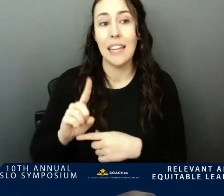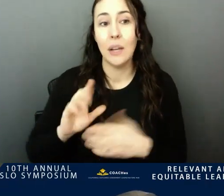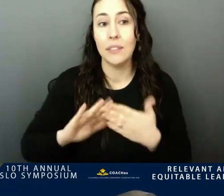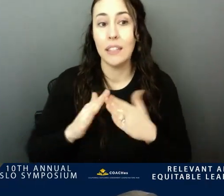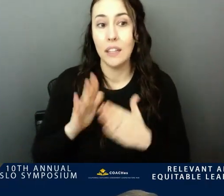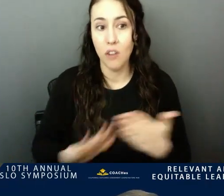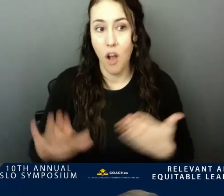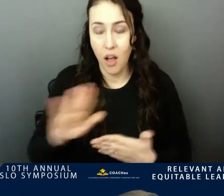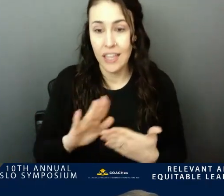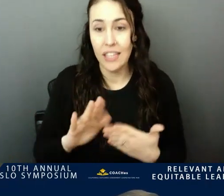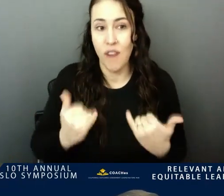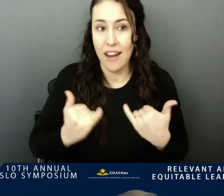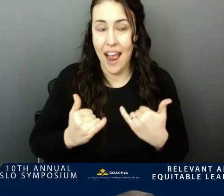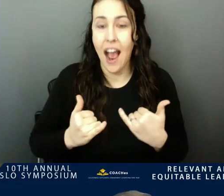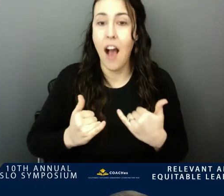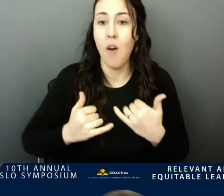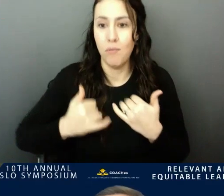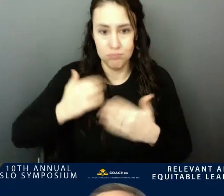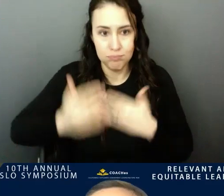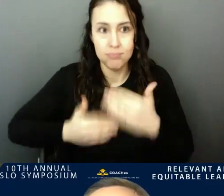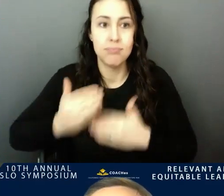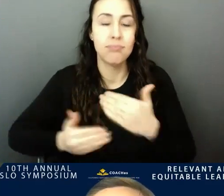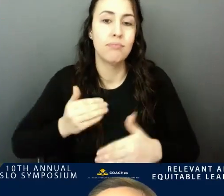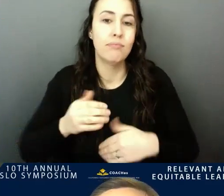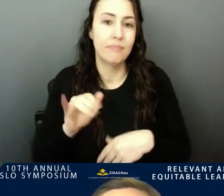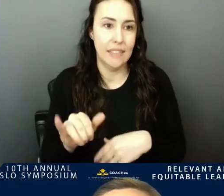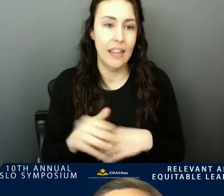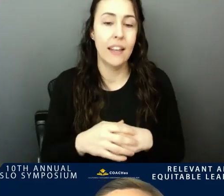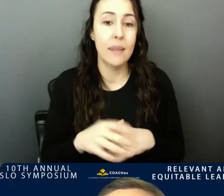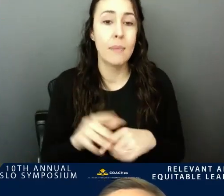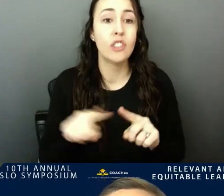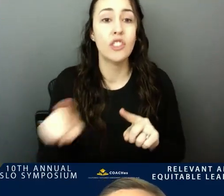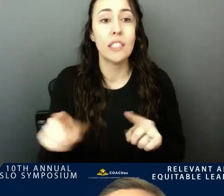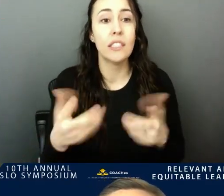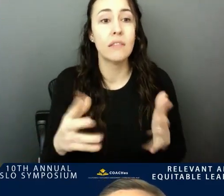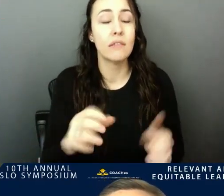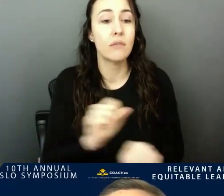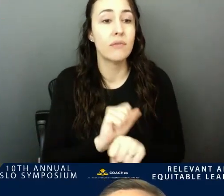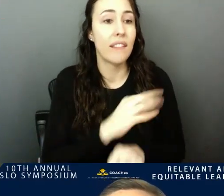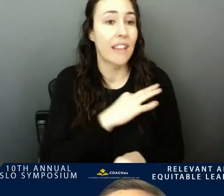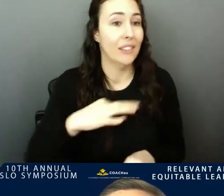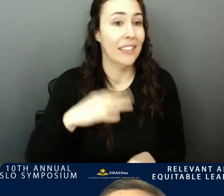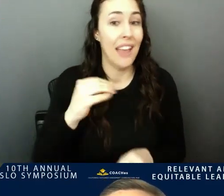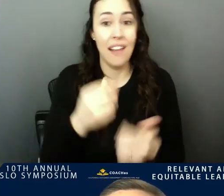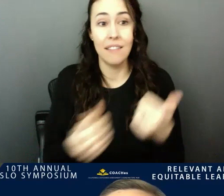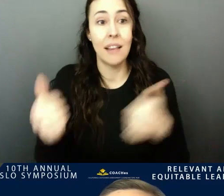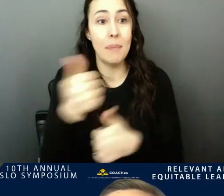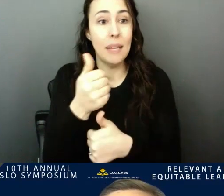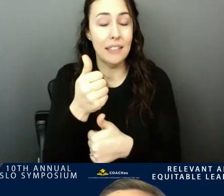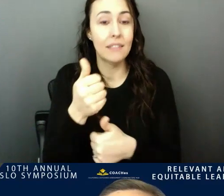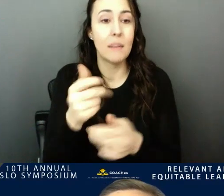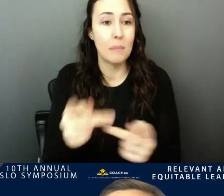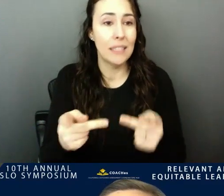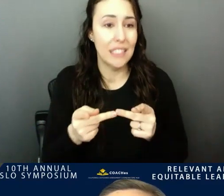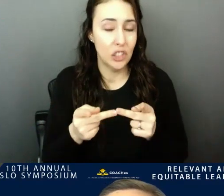under that process right now. But she has held faculty positions and administrative positions